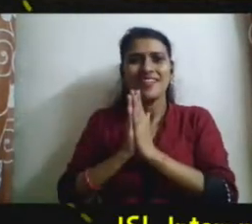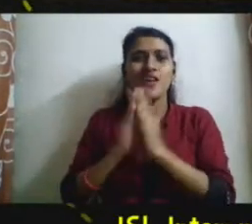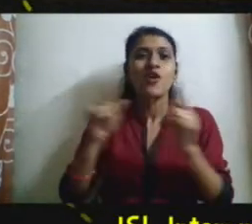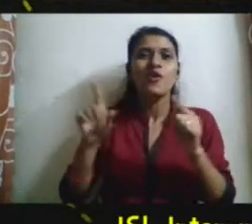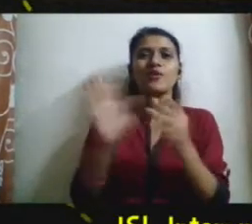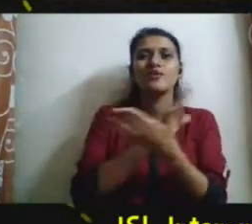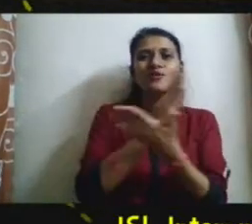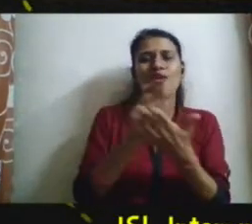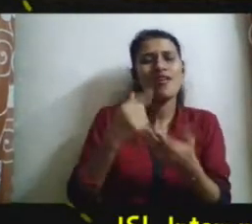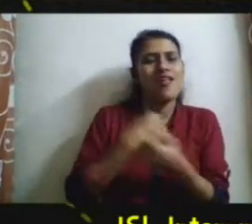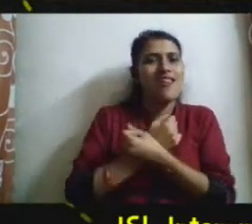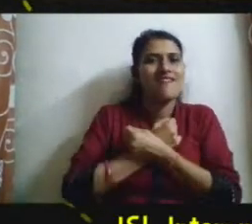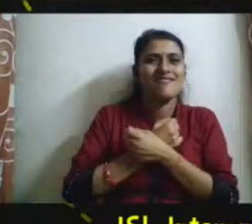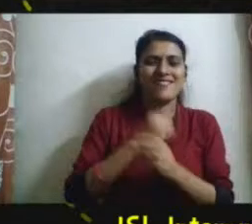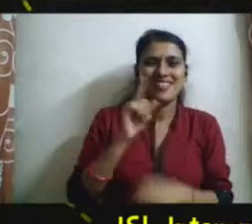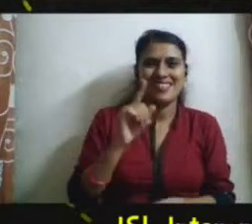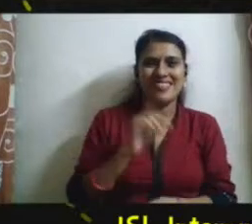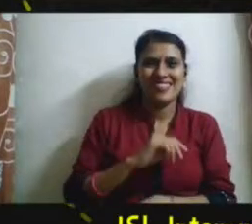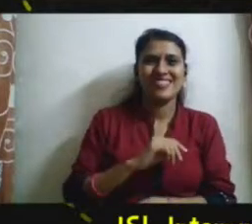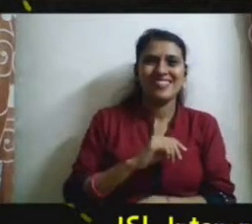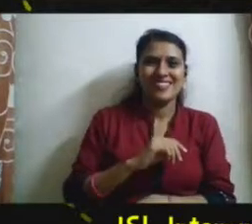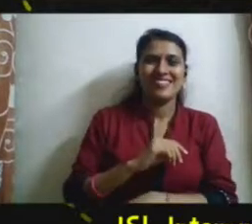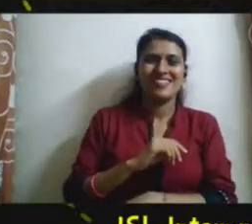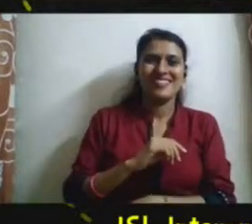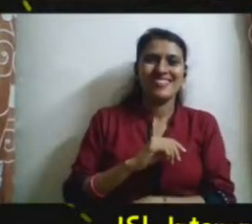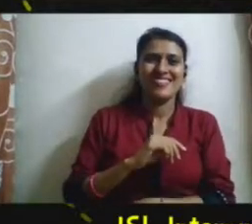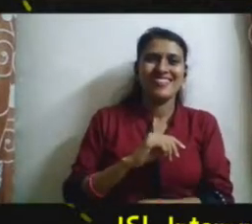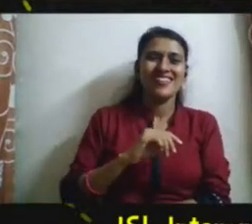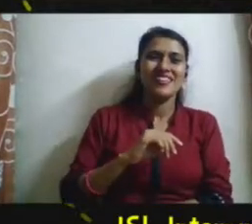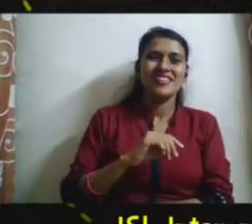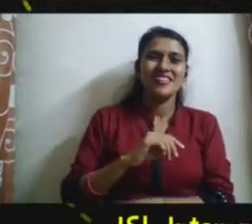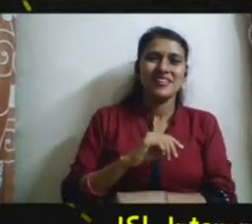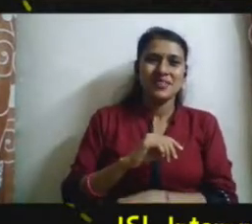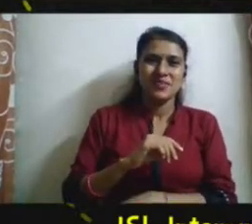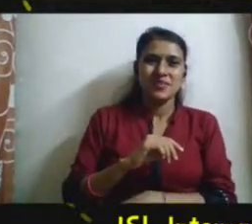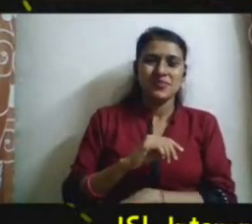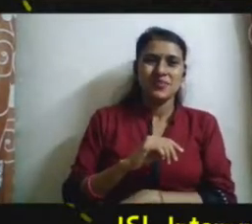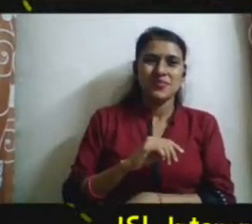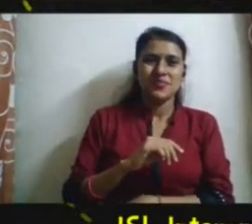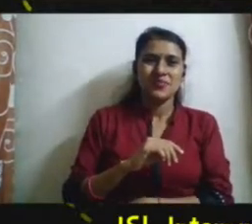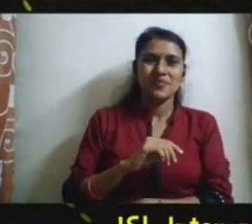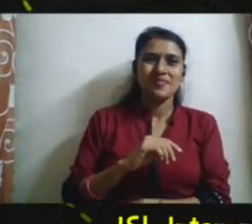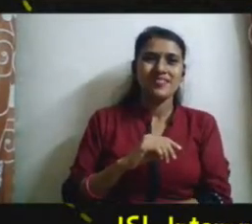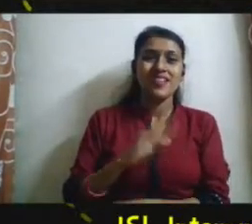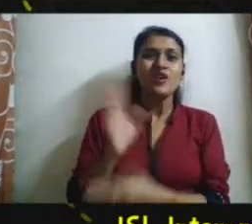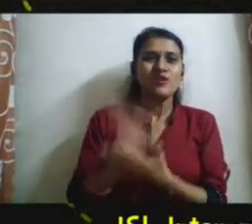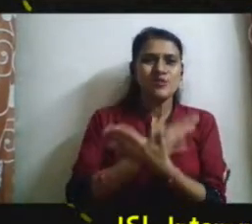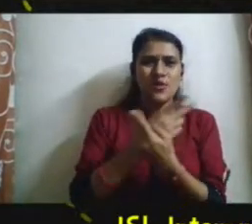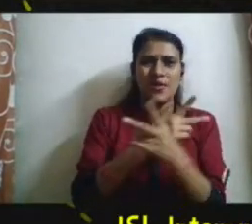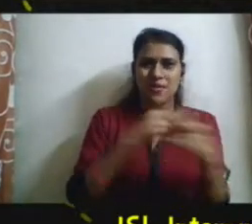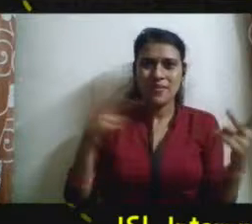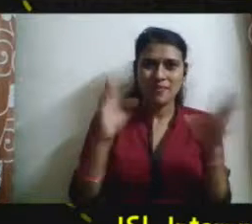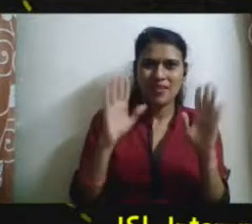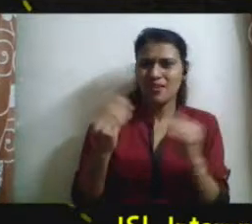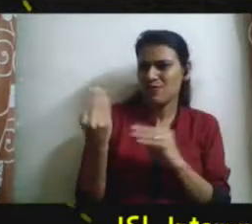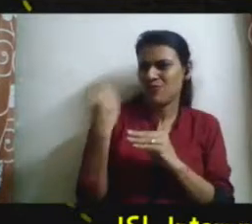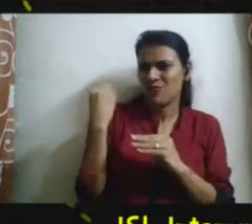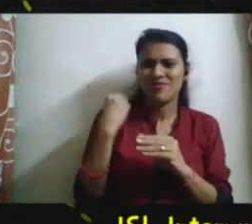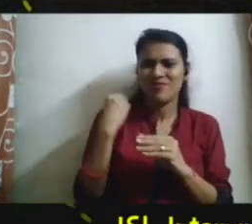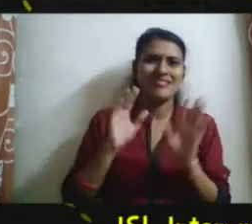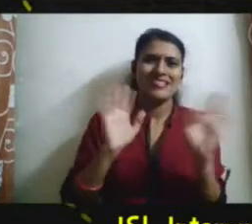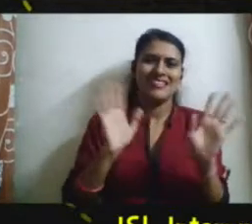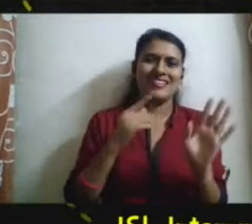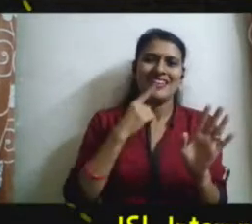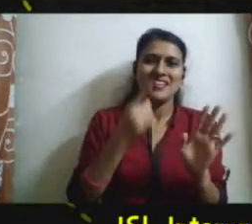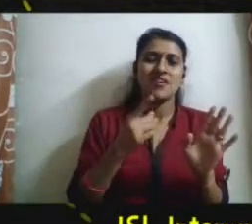So I'm sorry, I'm not referring to songs that were made and produced recently, but